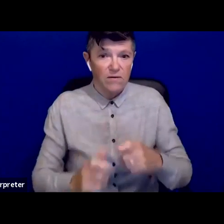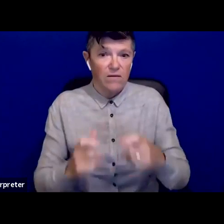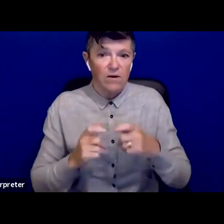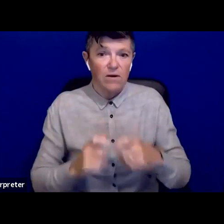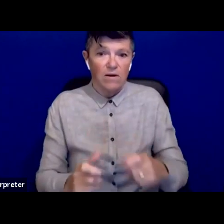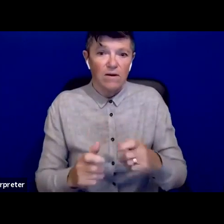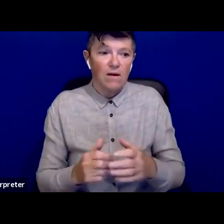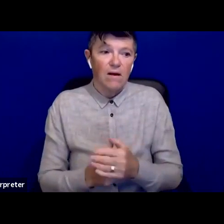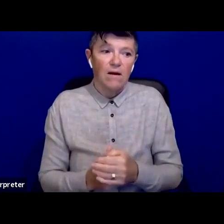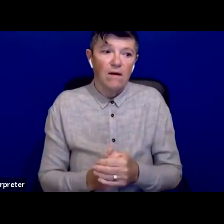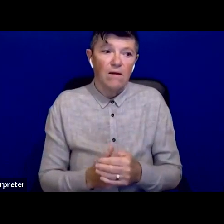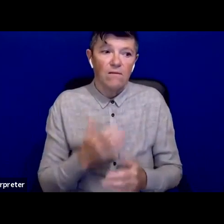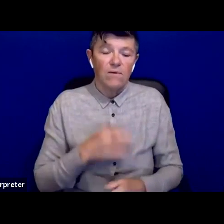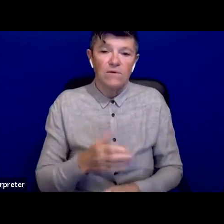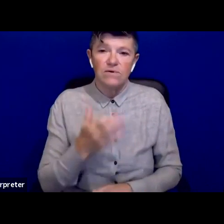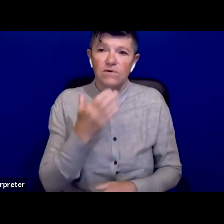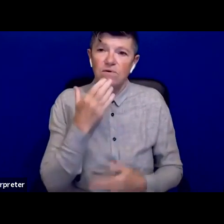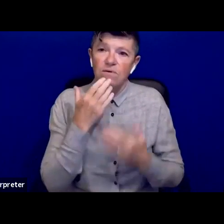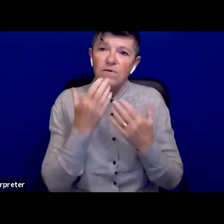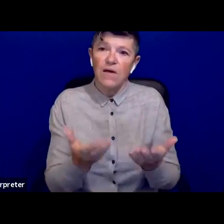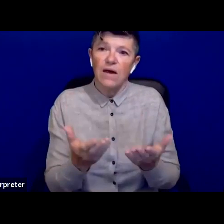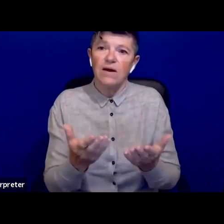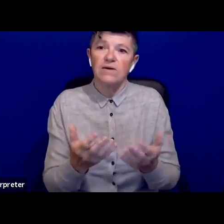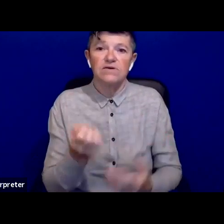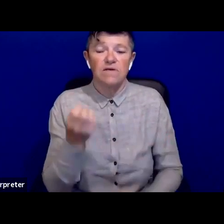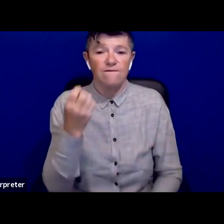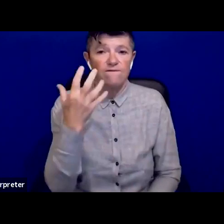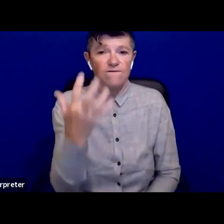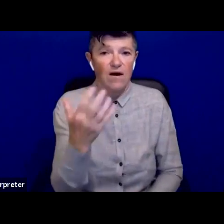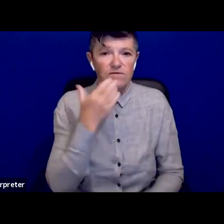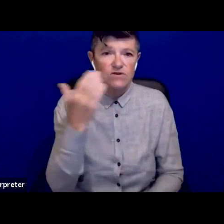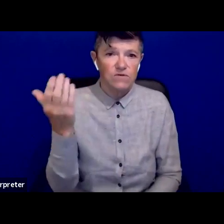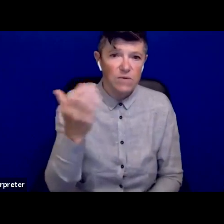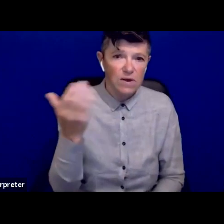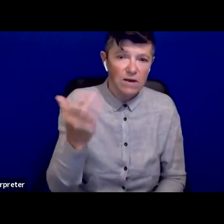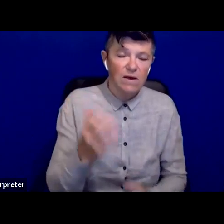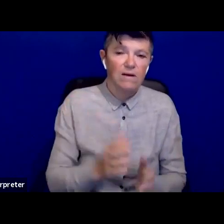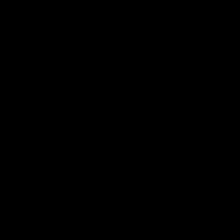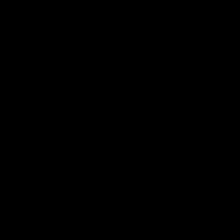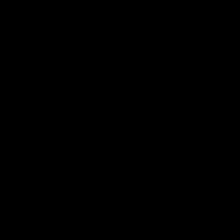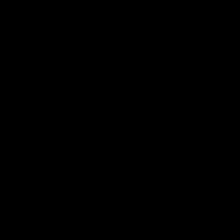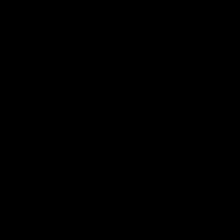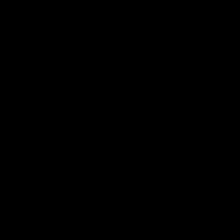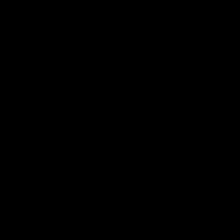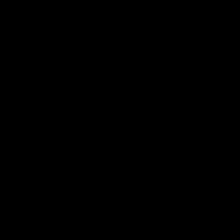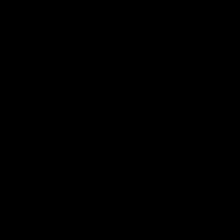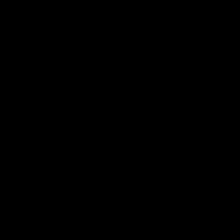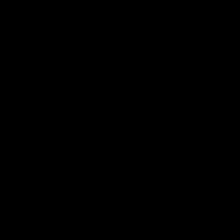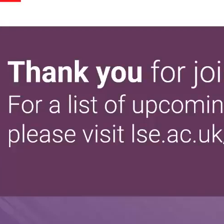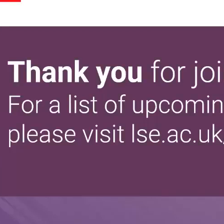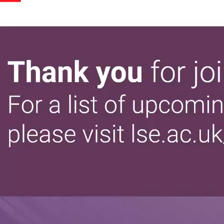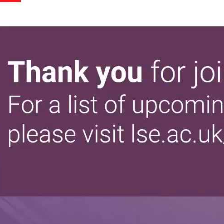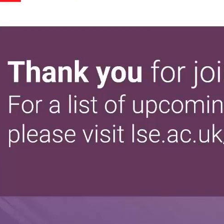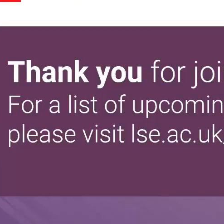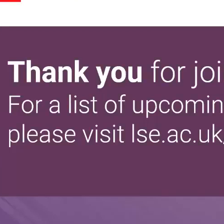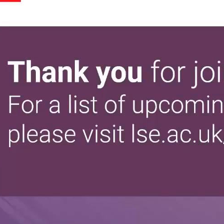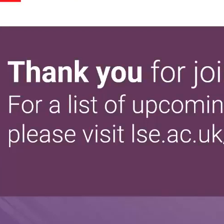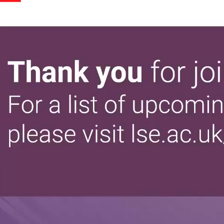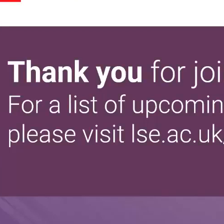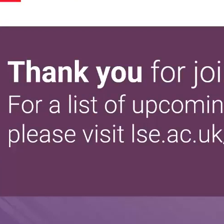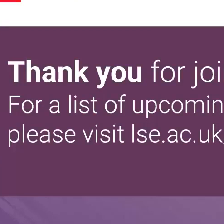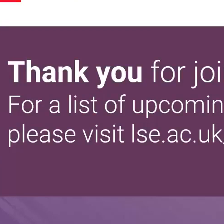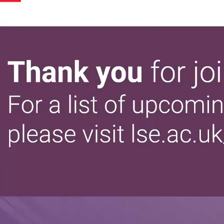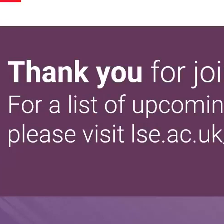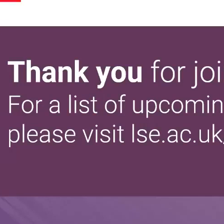thank our five speakers, Nora Lustig, Santiago Levy, Andrés Velasco, particularly